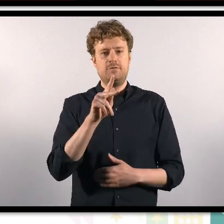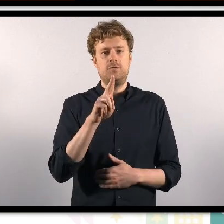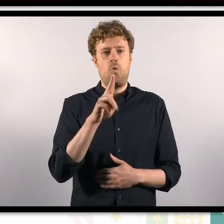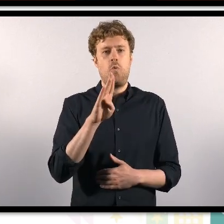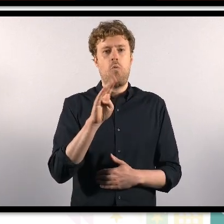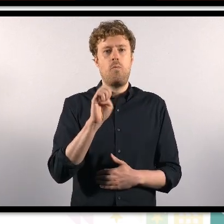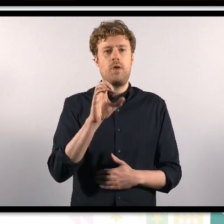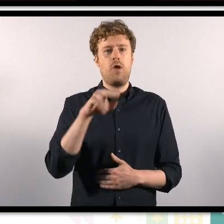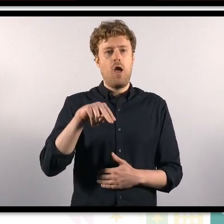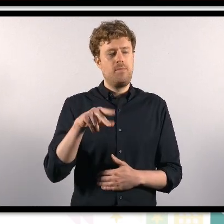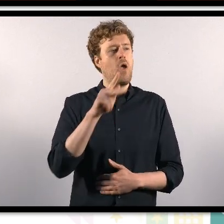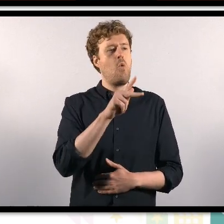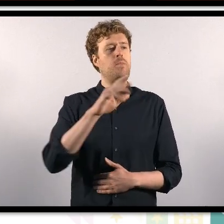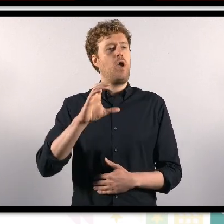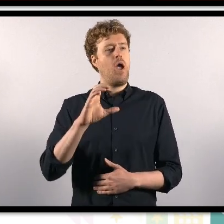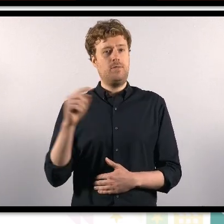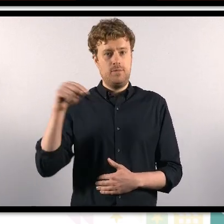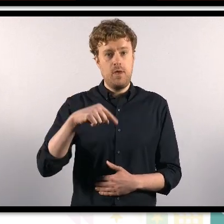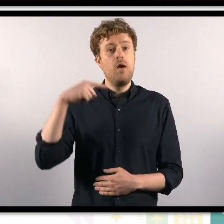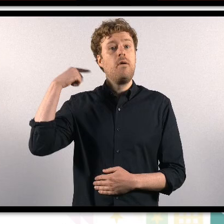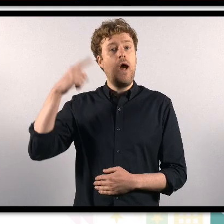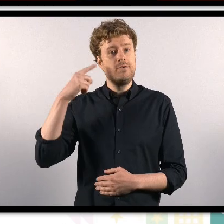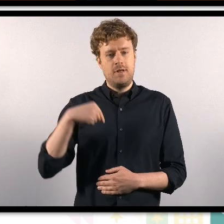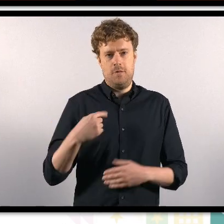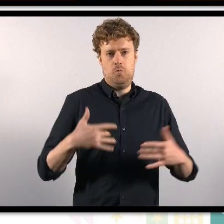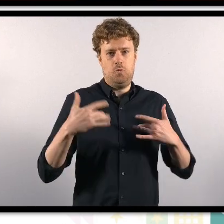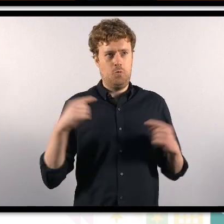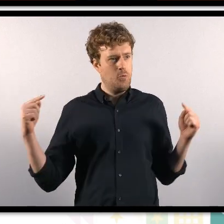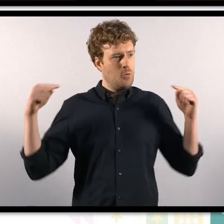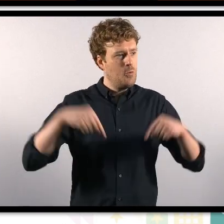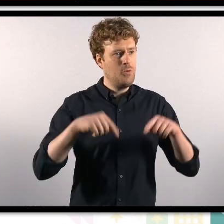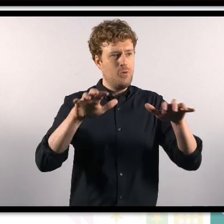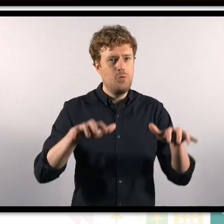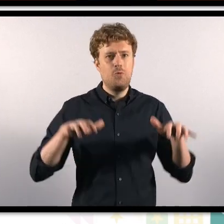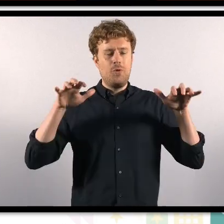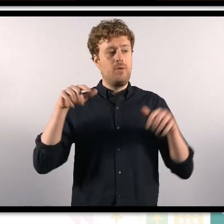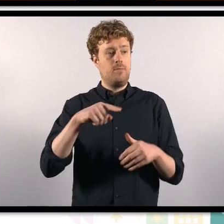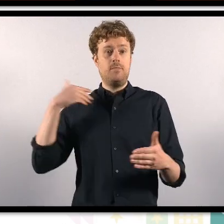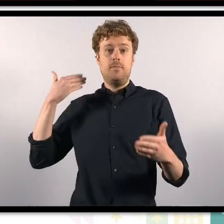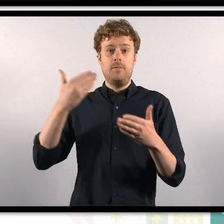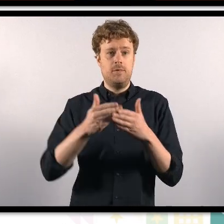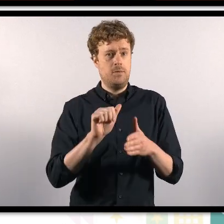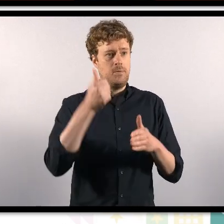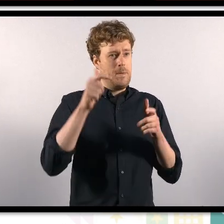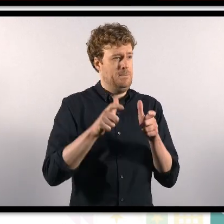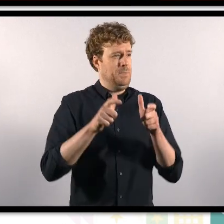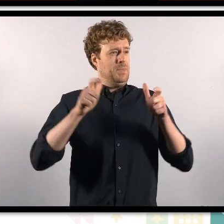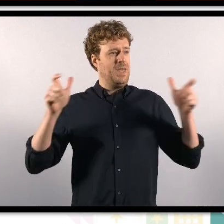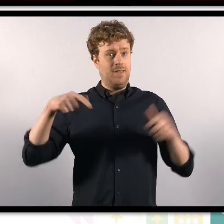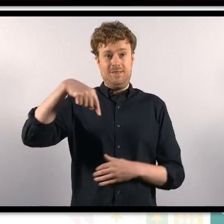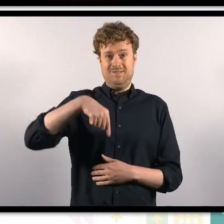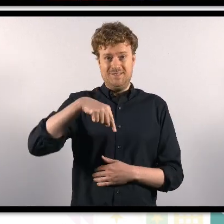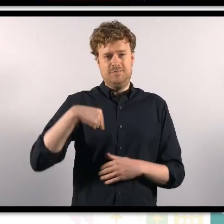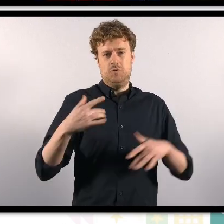largest KubeCon yet. It's very exciting. We have over 12,500 people here, so very exciting. So thank you very